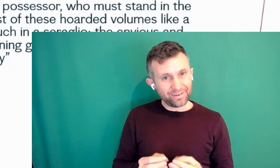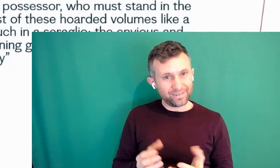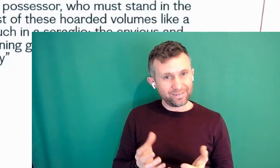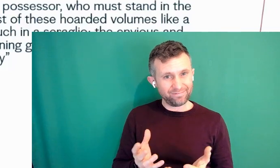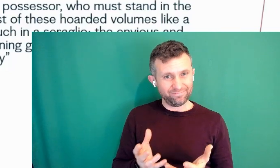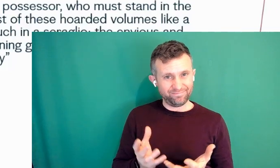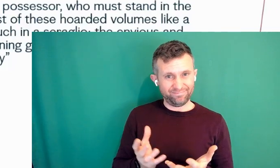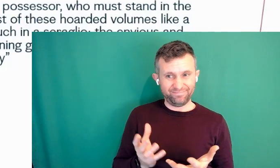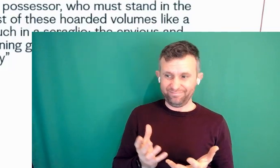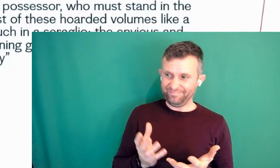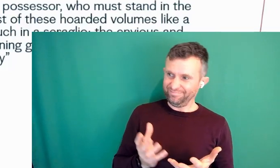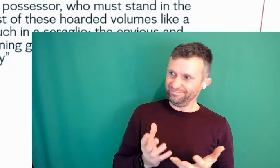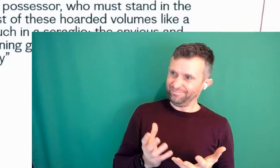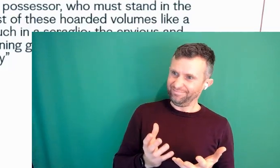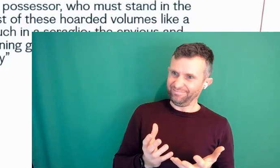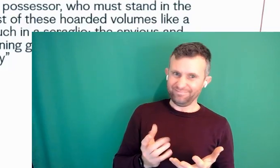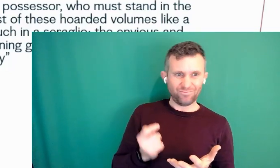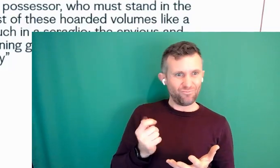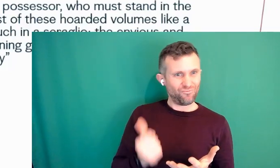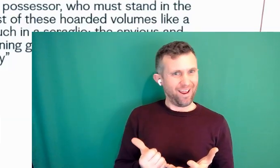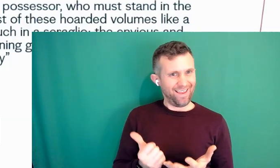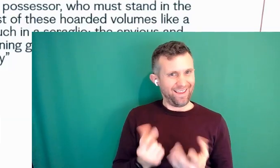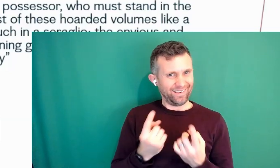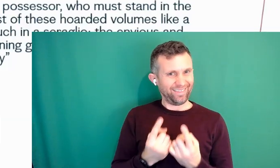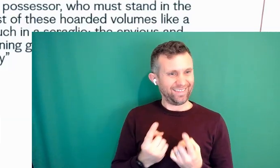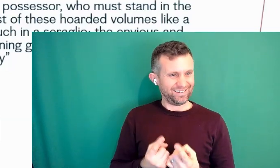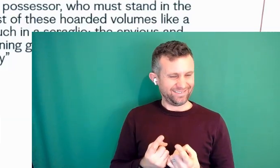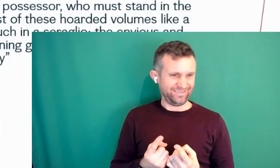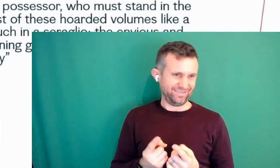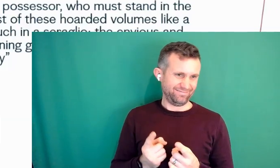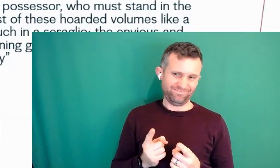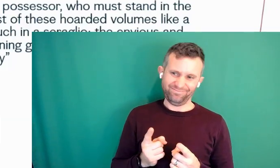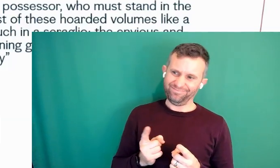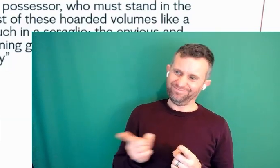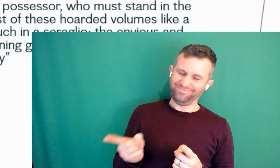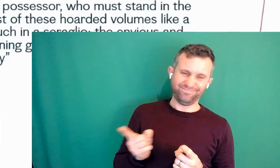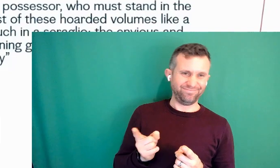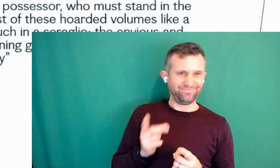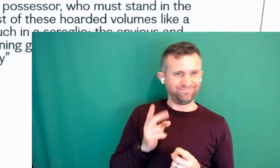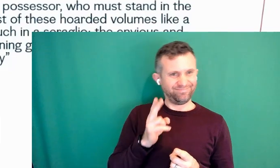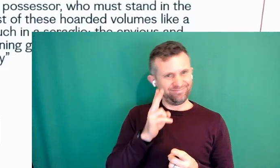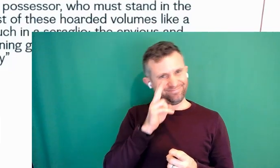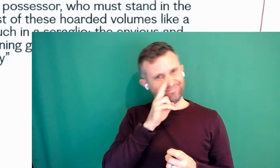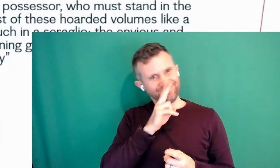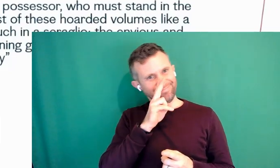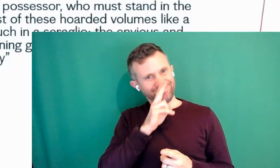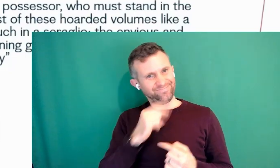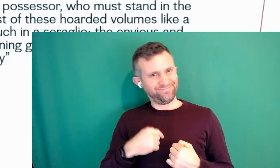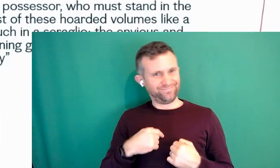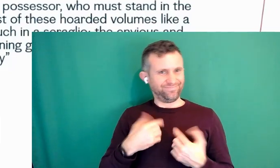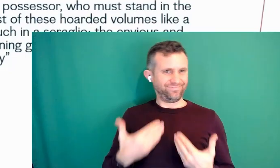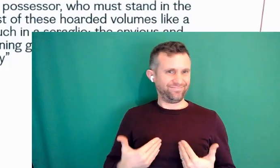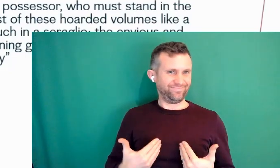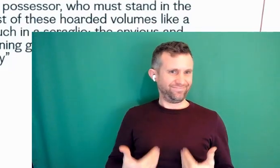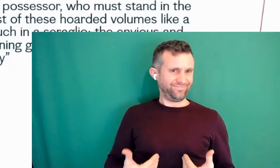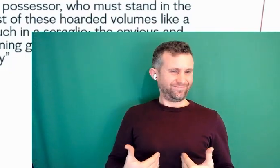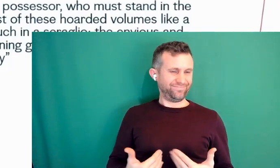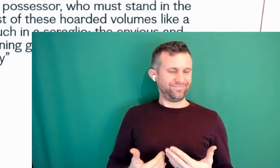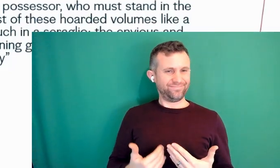my death blows." She went to bed, and 6 weeks later, she died.